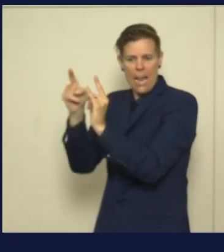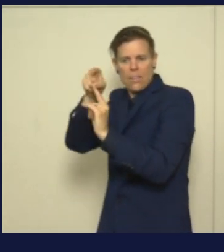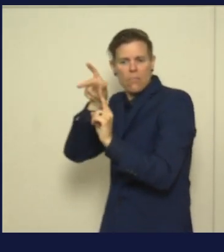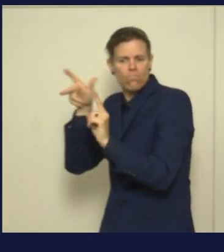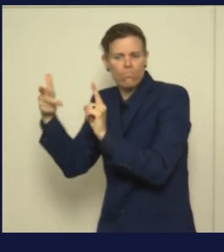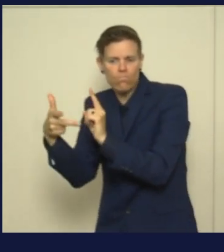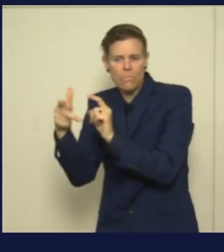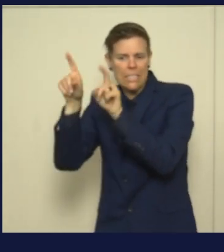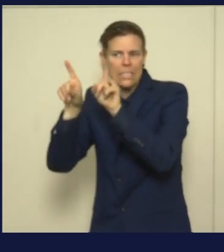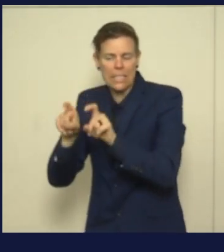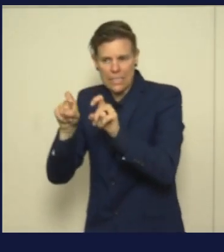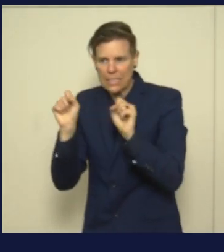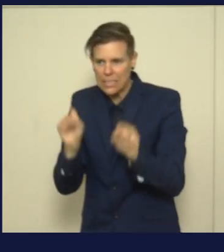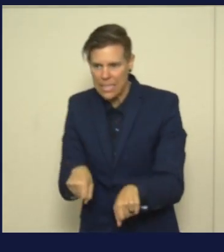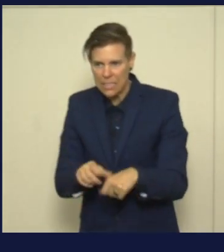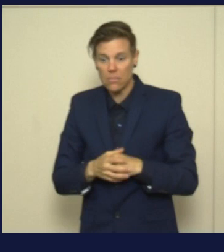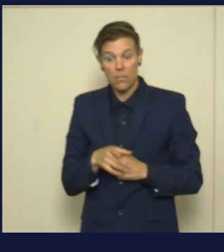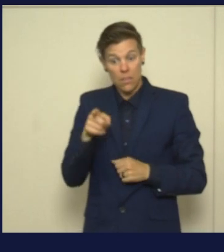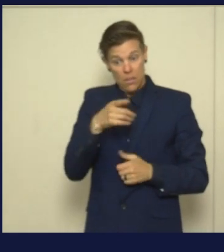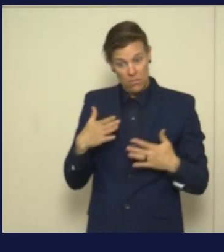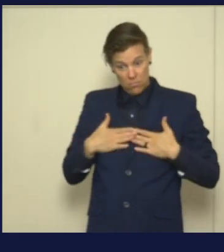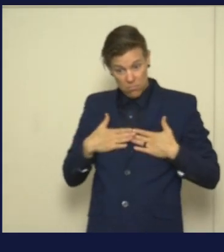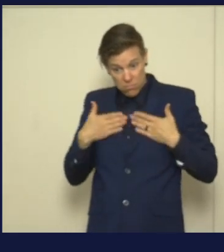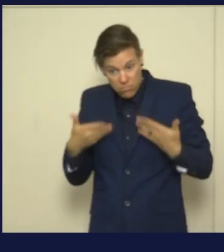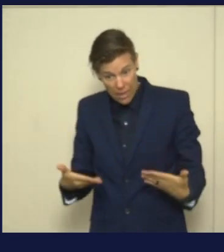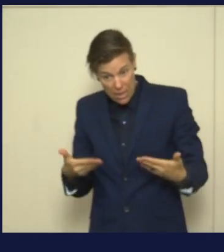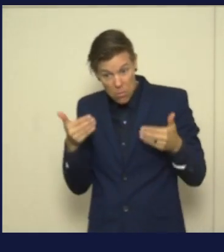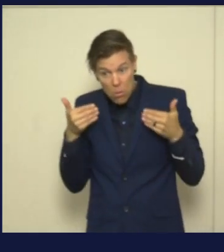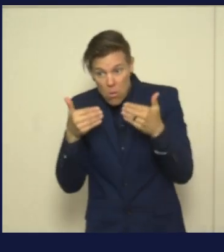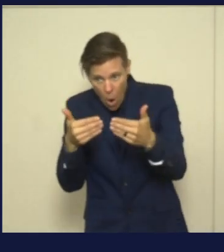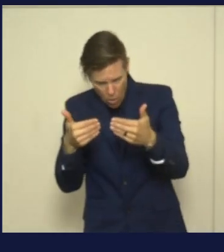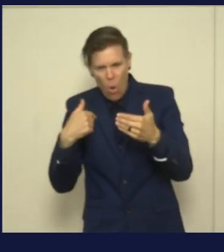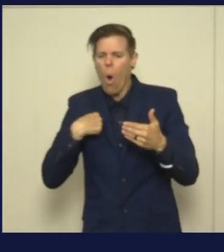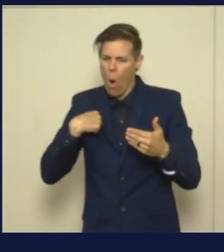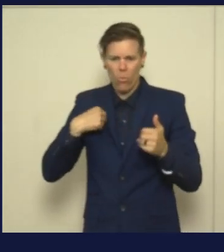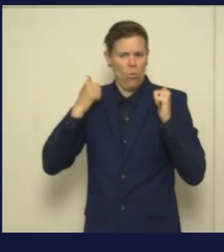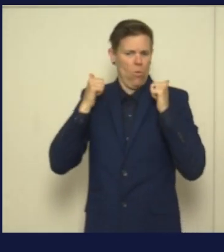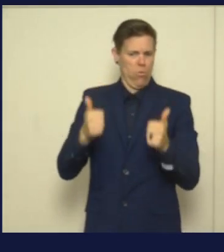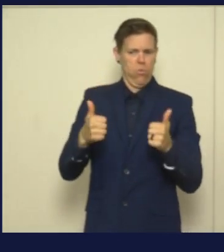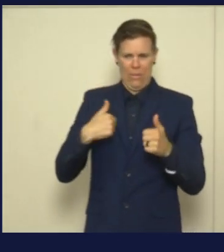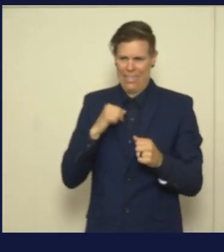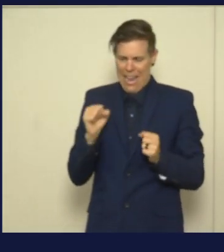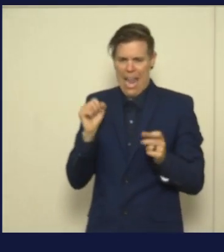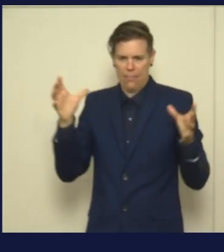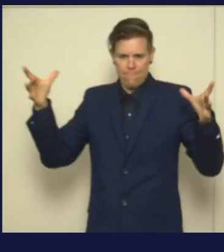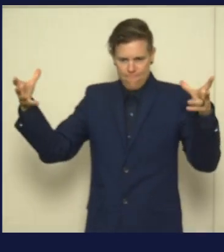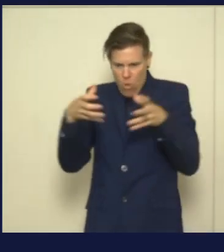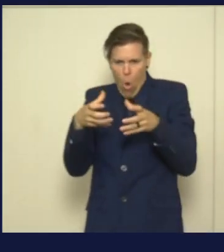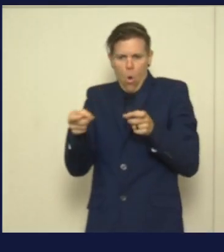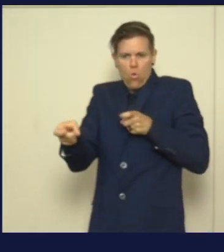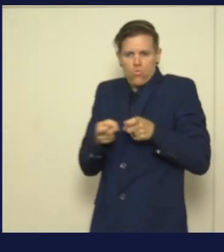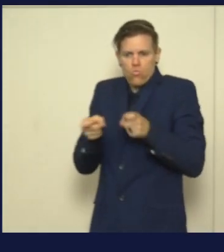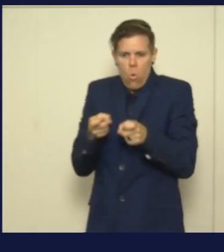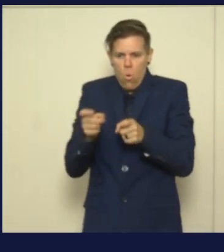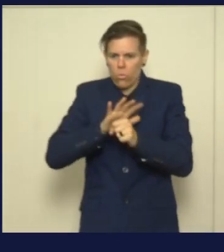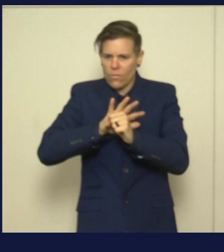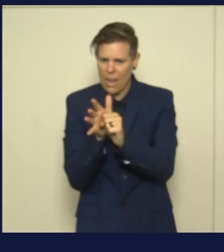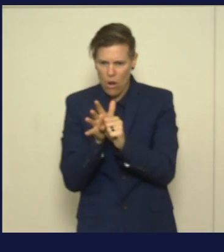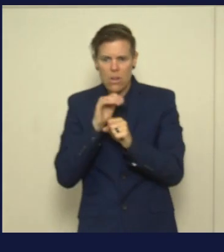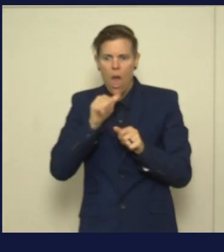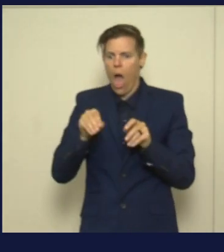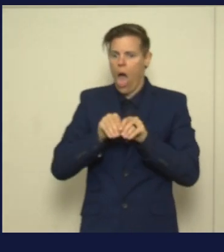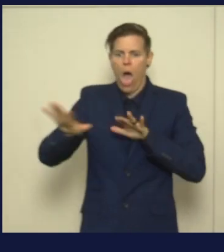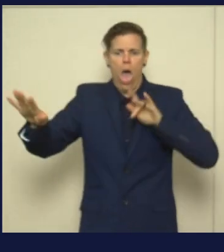and it allows us to isolate COVID, which means we bring down the rate of transmission and those positivity rates.